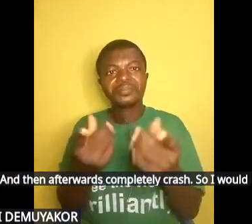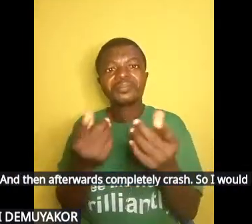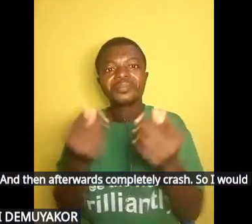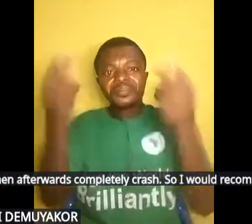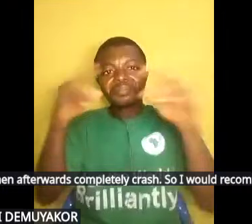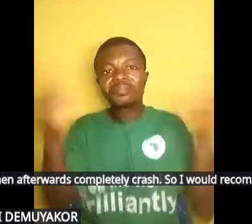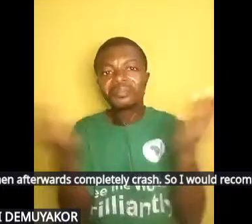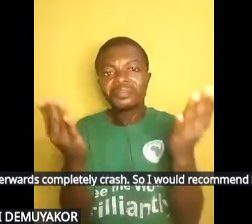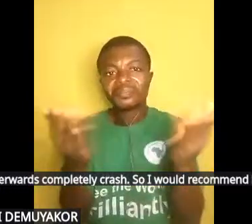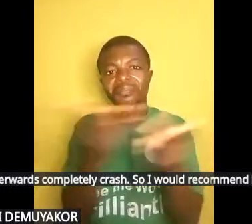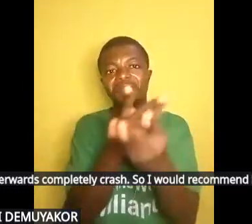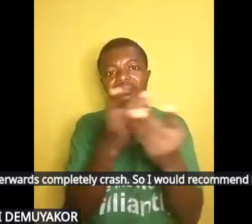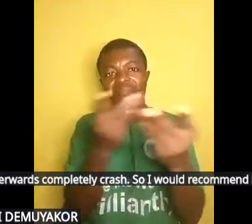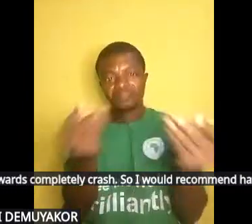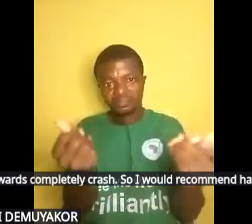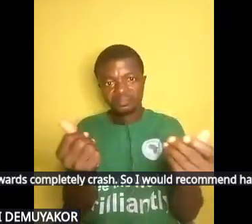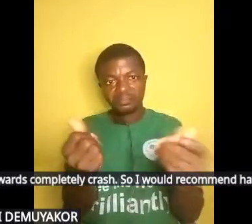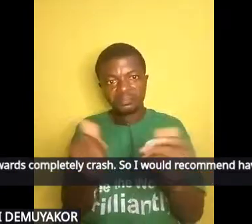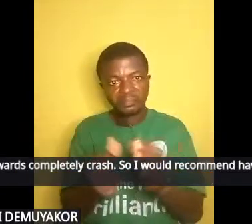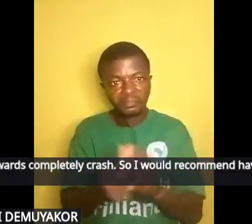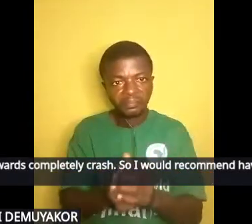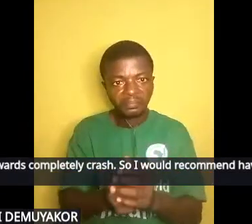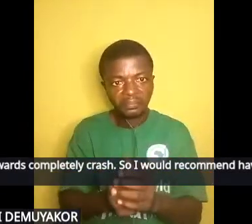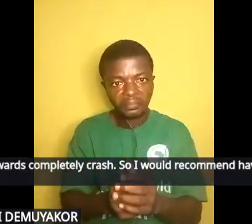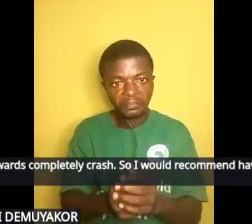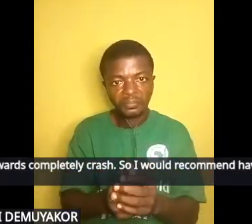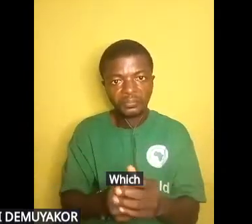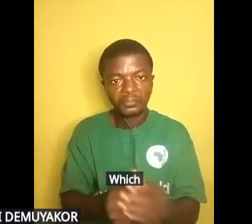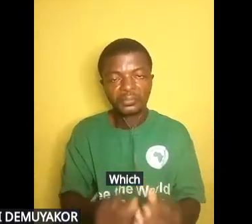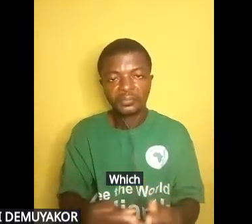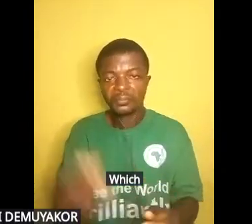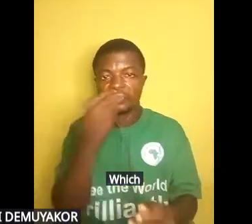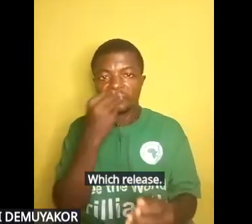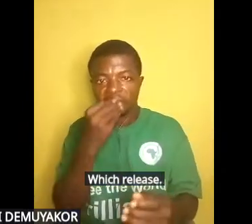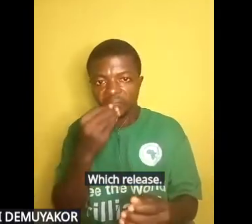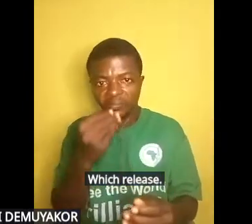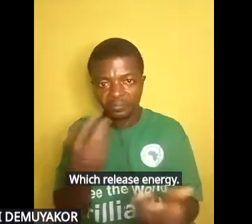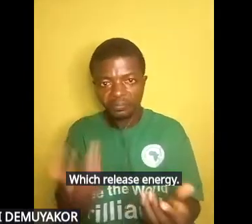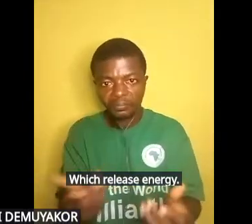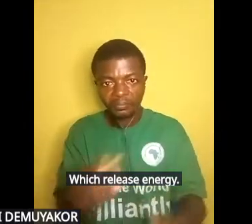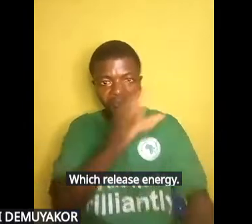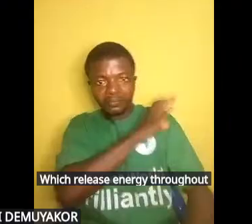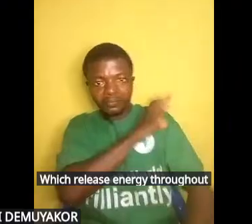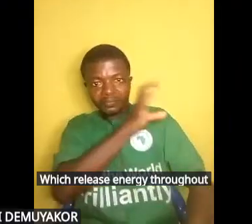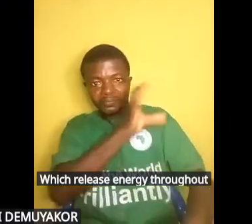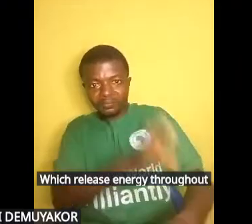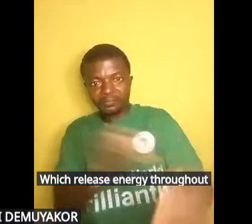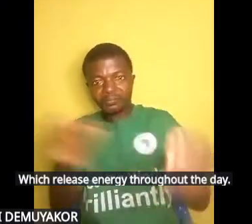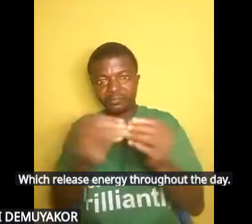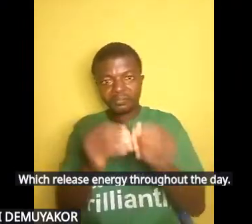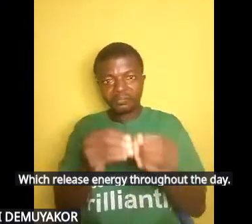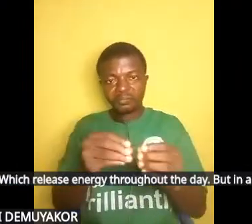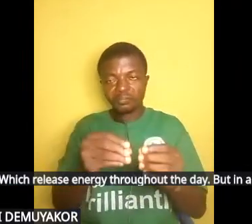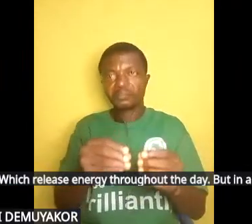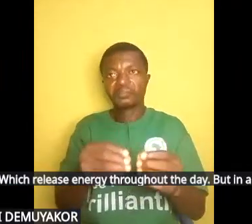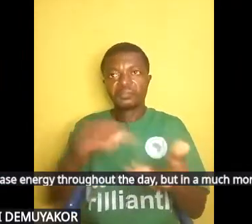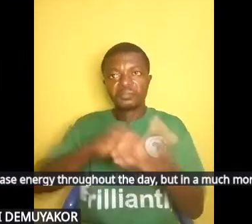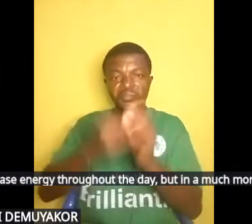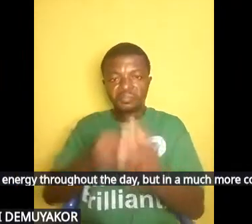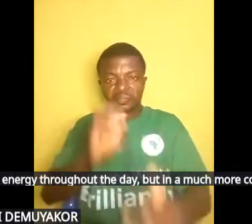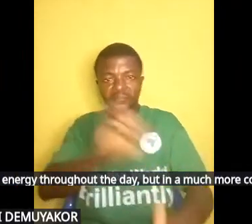having foods like carbohydrates, which release energy throughout the day, but in a much more consistent